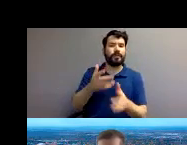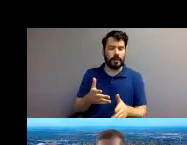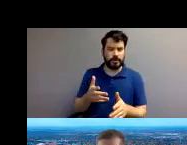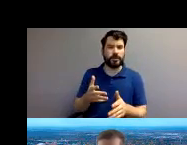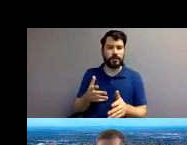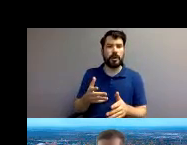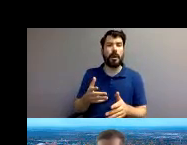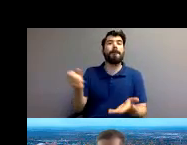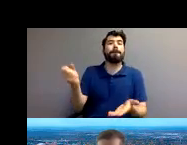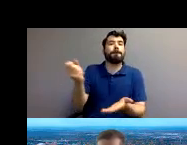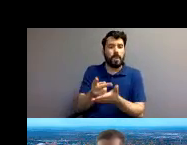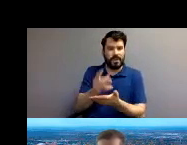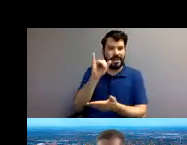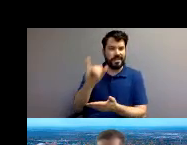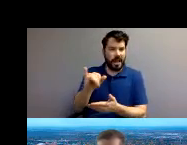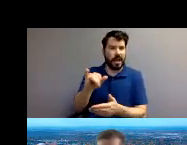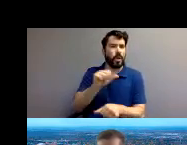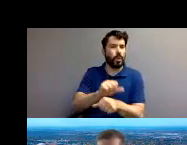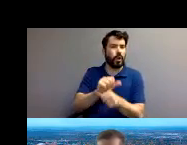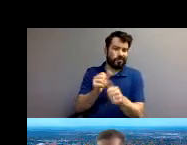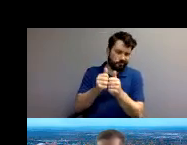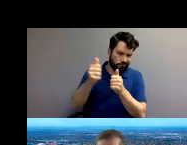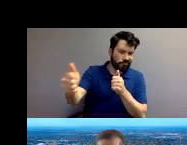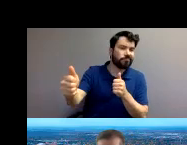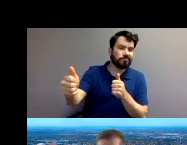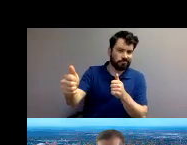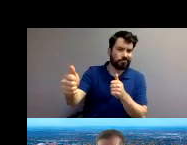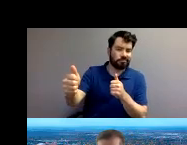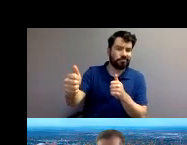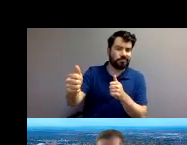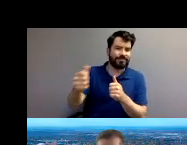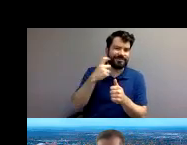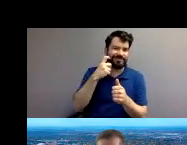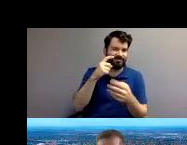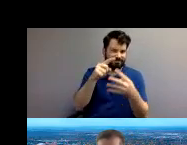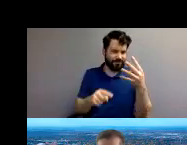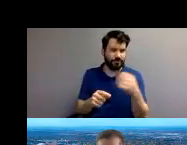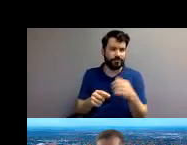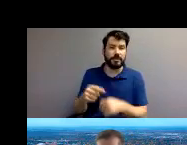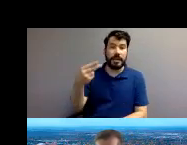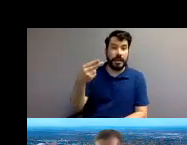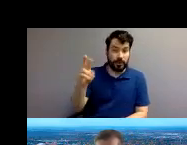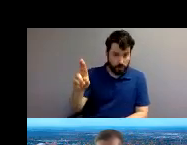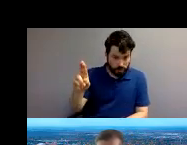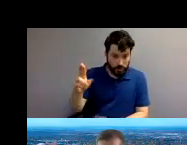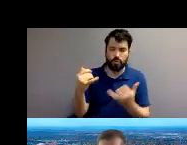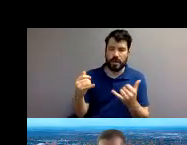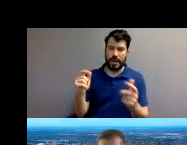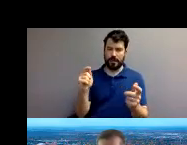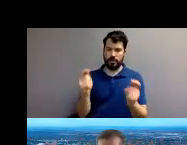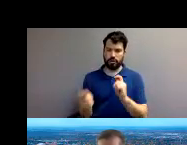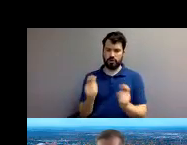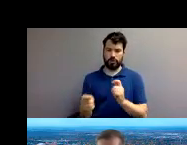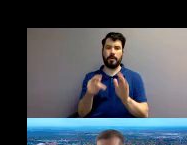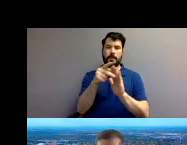work remote arrangement. Those arrangements that we just talked about. Human Resources is revising the policy,